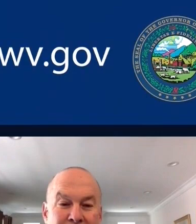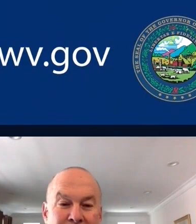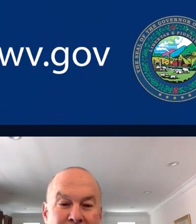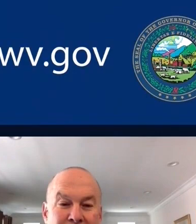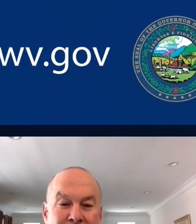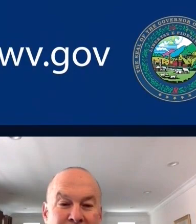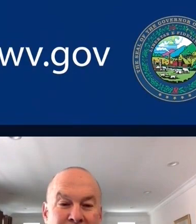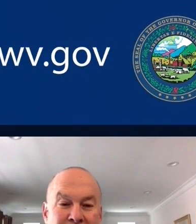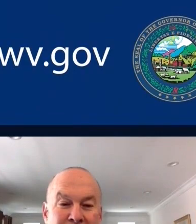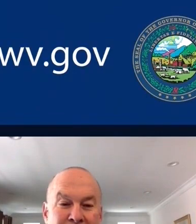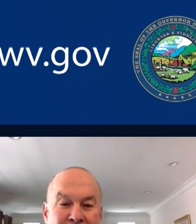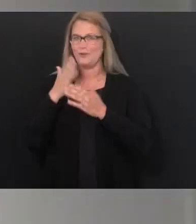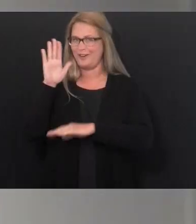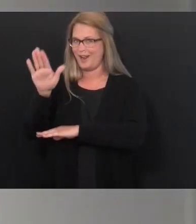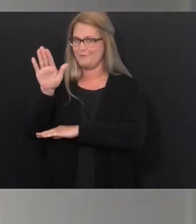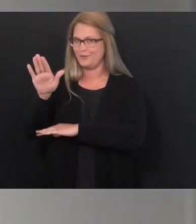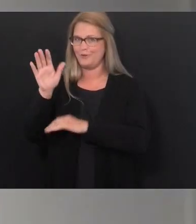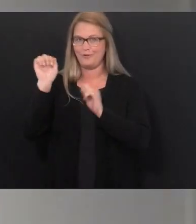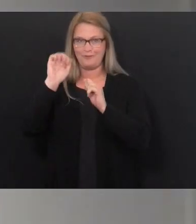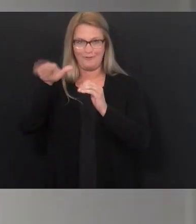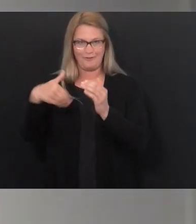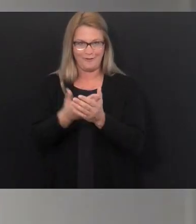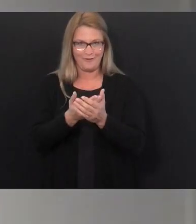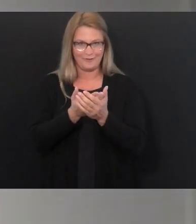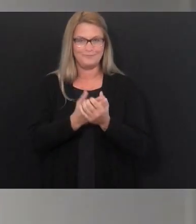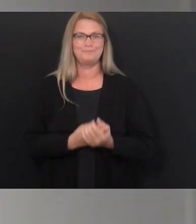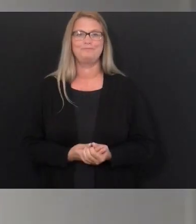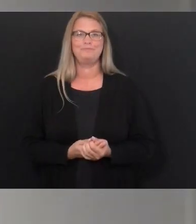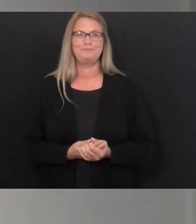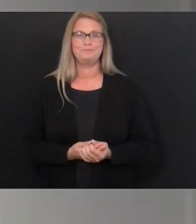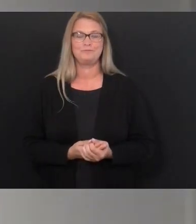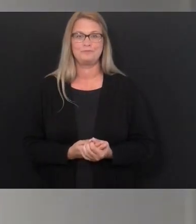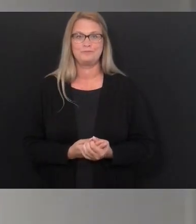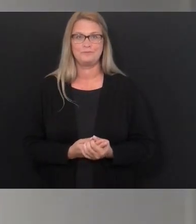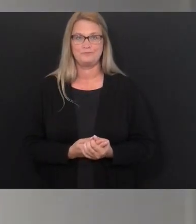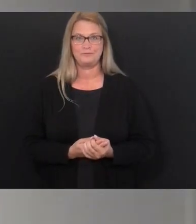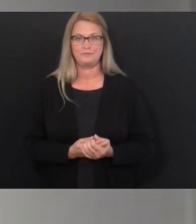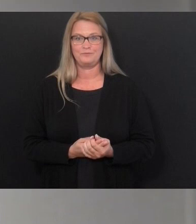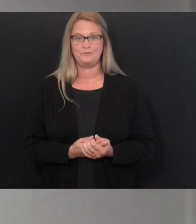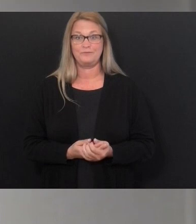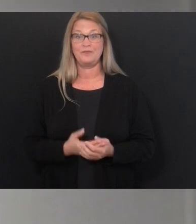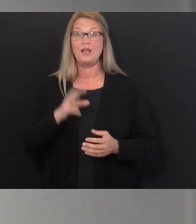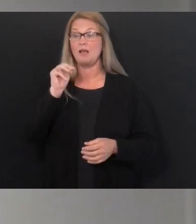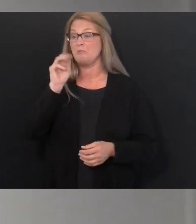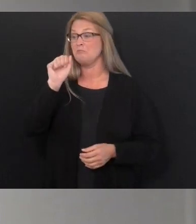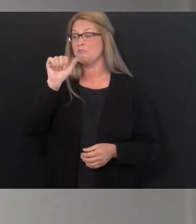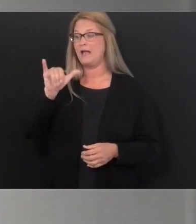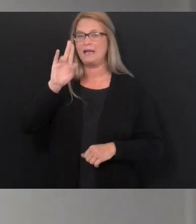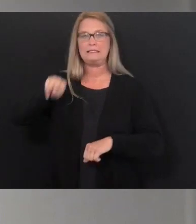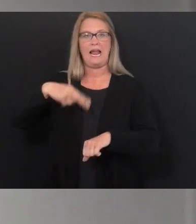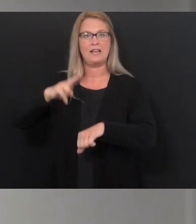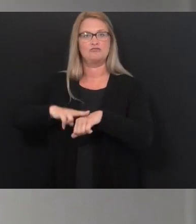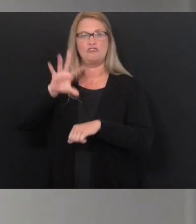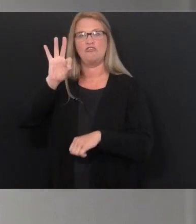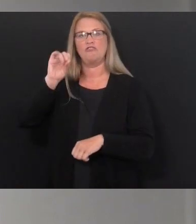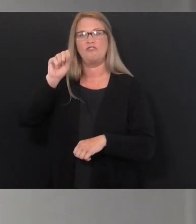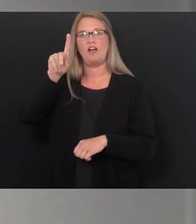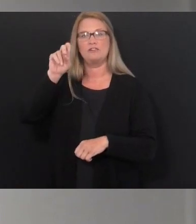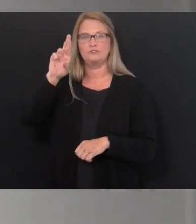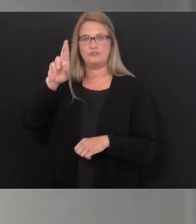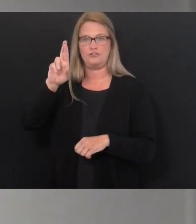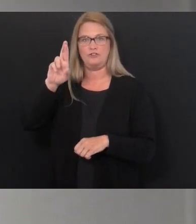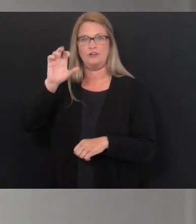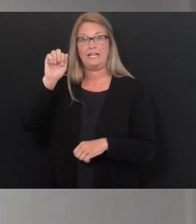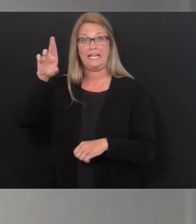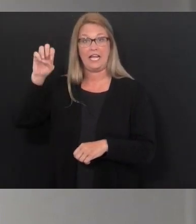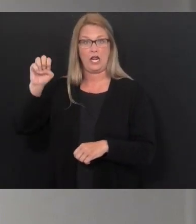Good afternoon, everyone. As the governor said, he has proclaimed May as National Foster Care Month. We